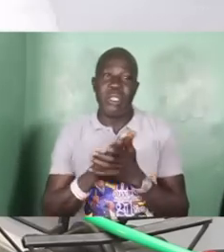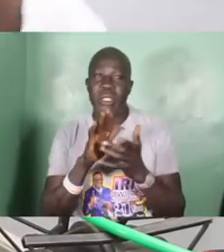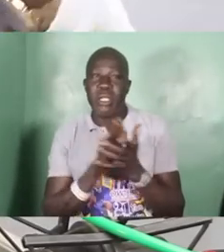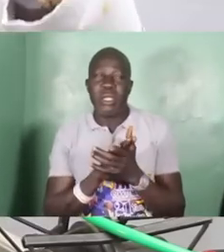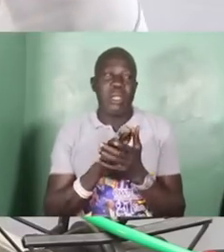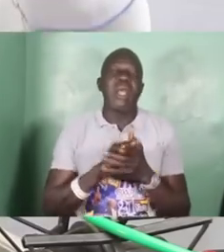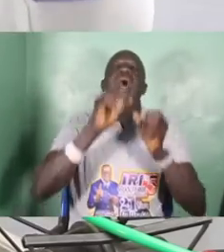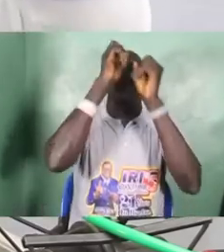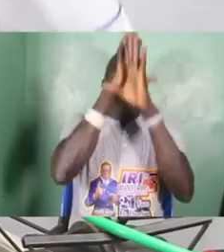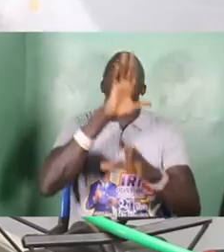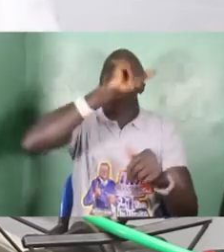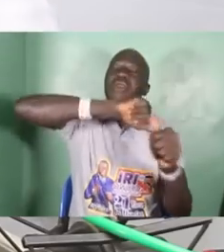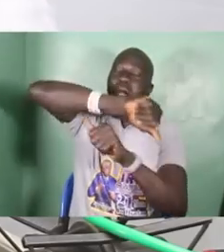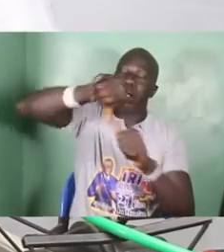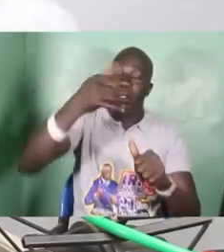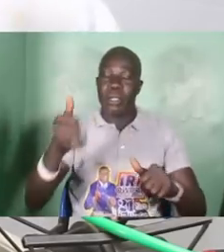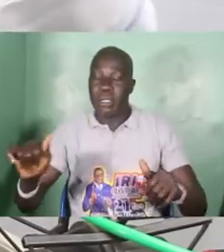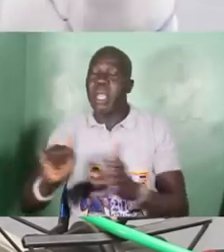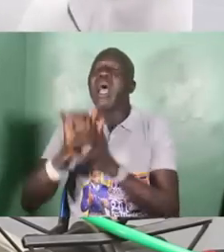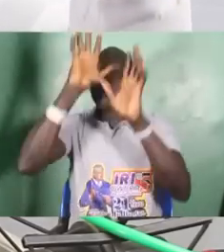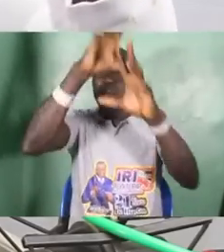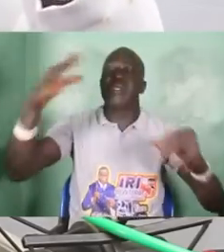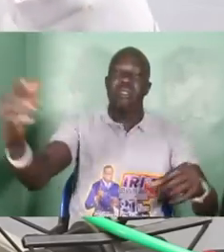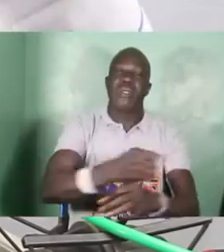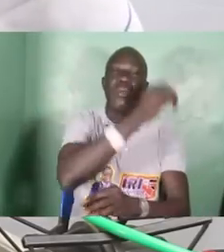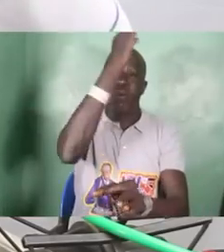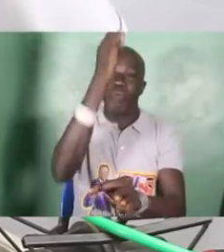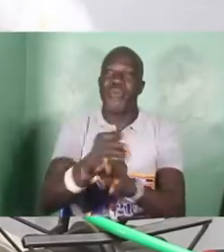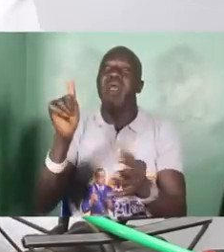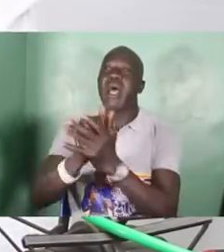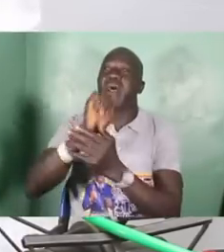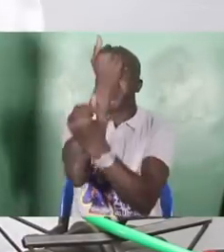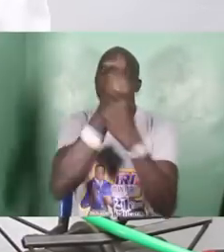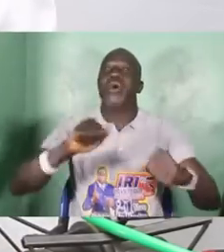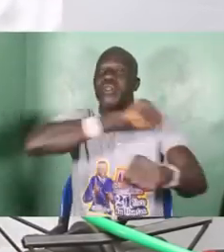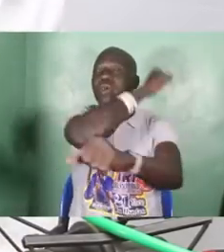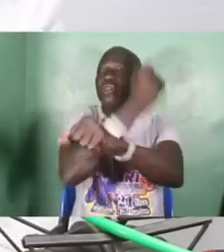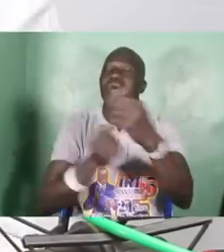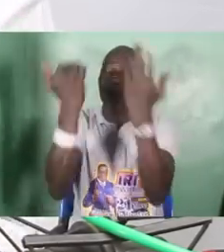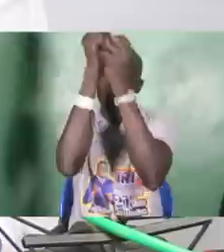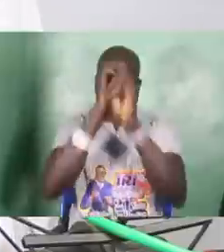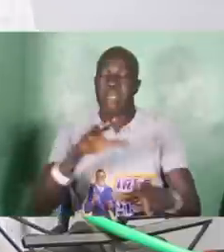Lori. I bless your heart. Your symbol of faith.